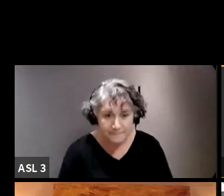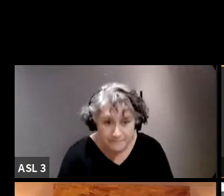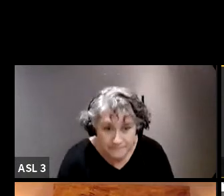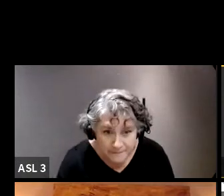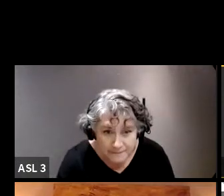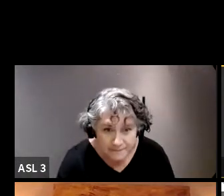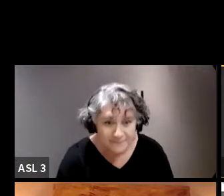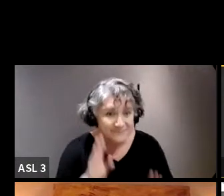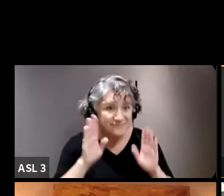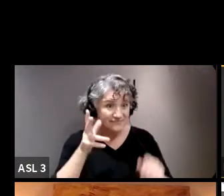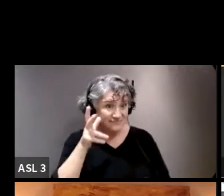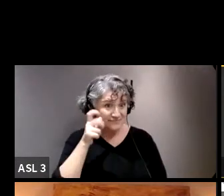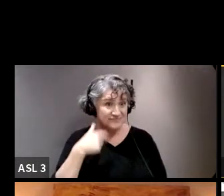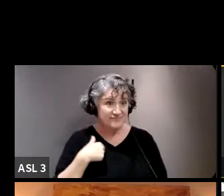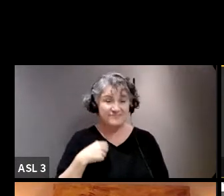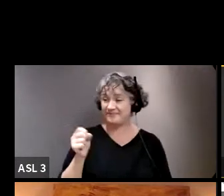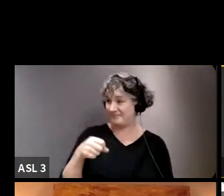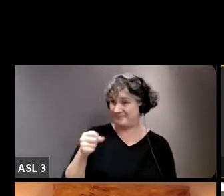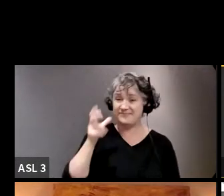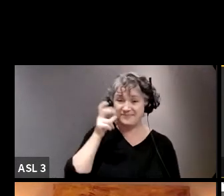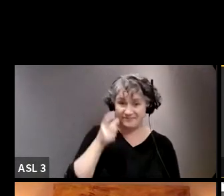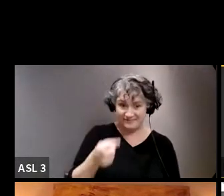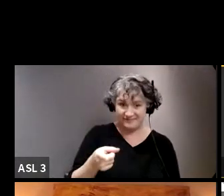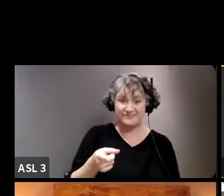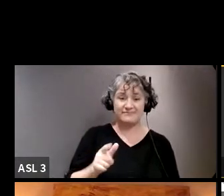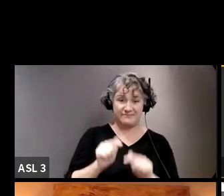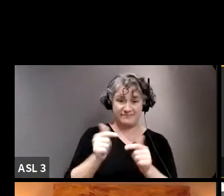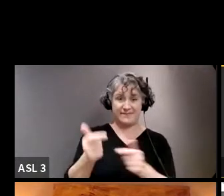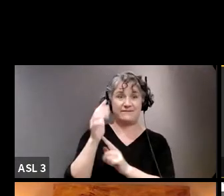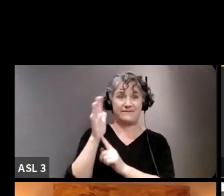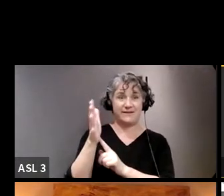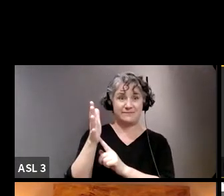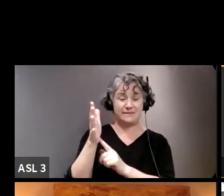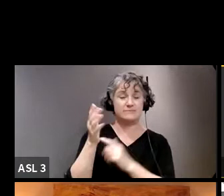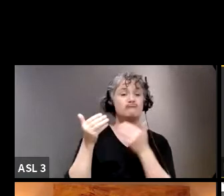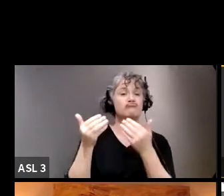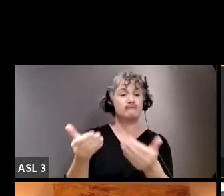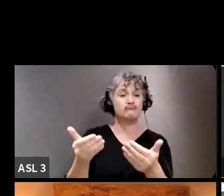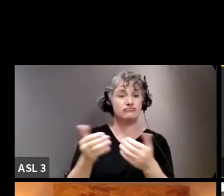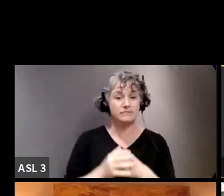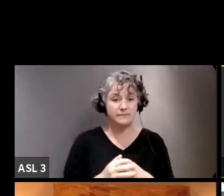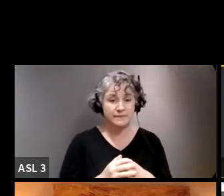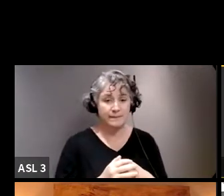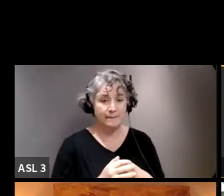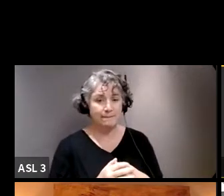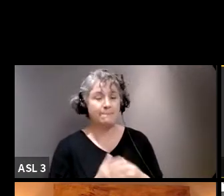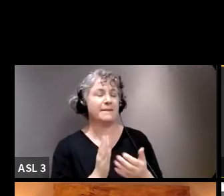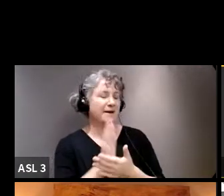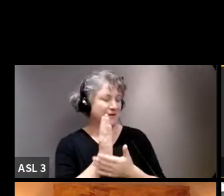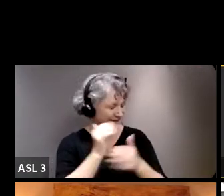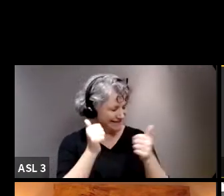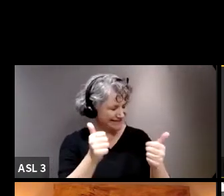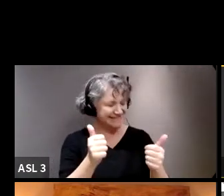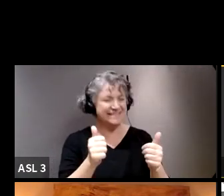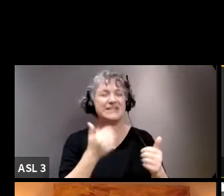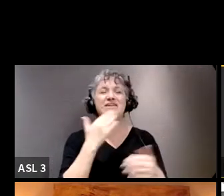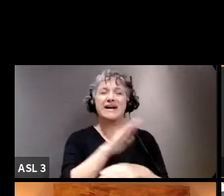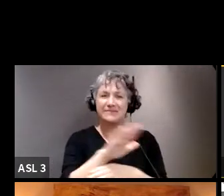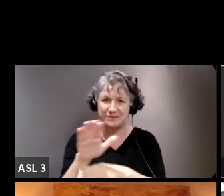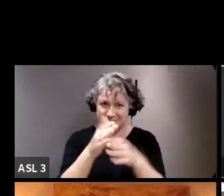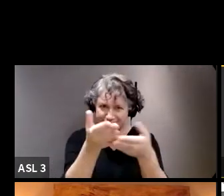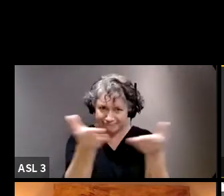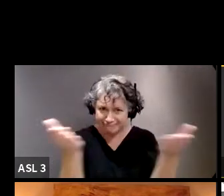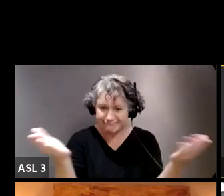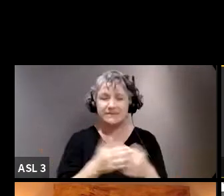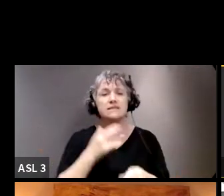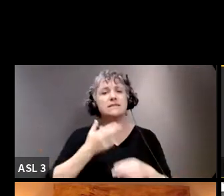hi can you hear me yes they can julia you have uh five minutes please proceed all right good afternoon everyone